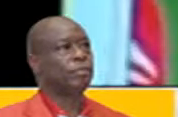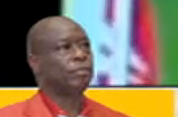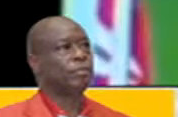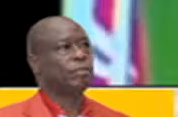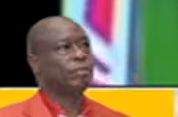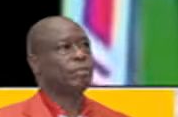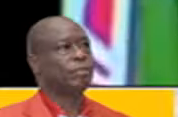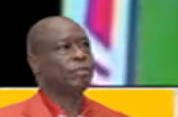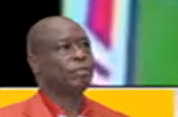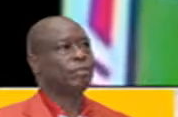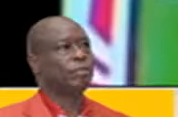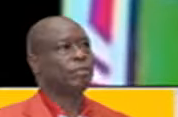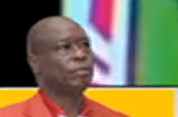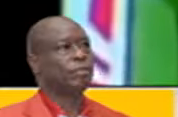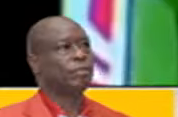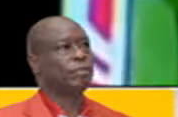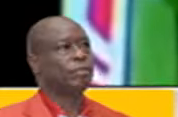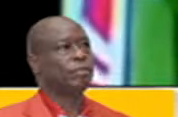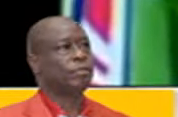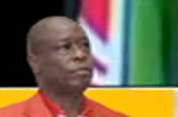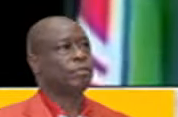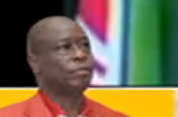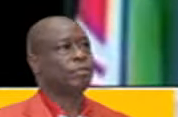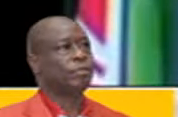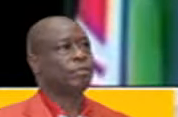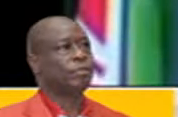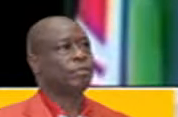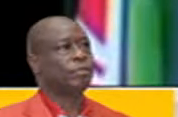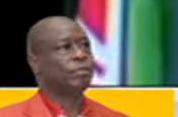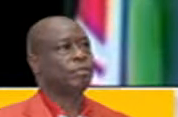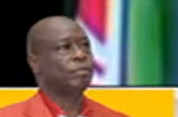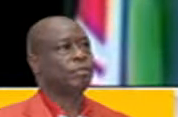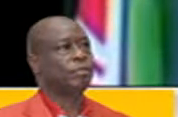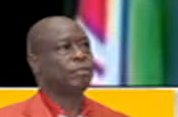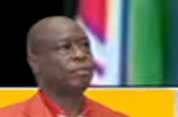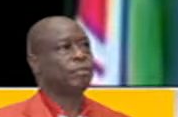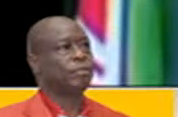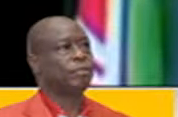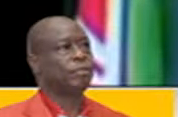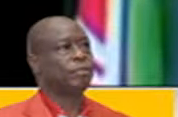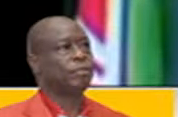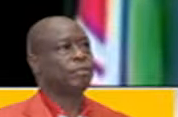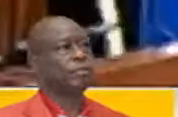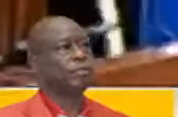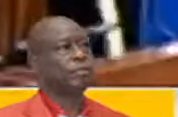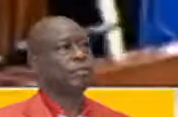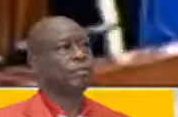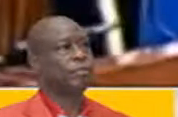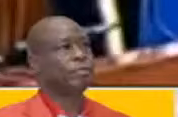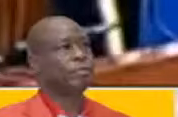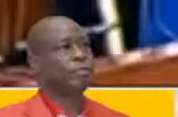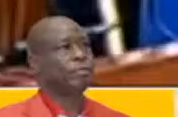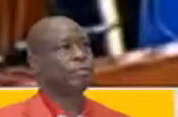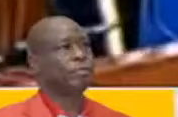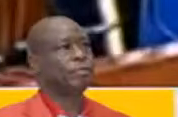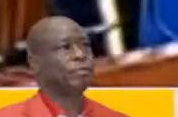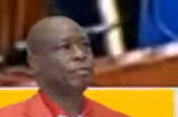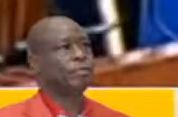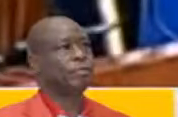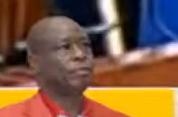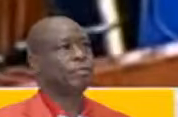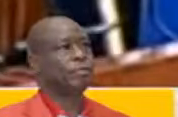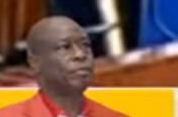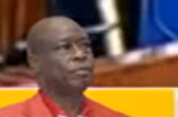and reassigned to desk jobs in ministries. Mr. Speaker, sir, we can pause it at that because of time. We've captured the